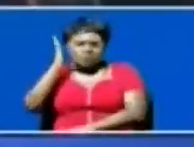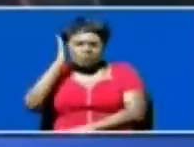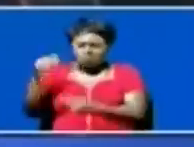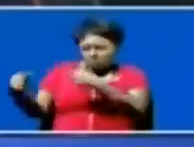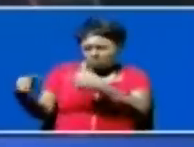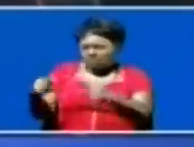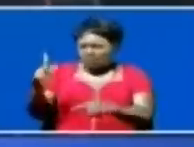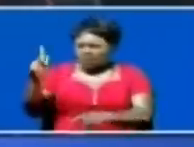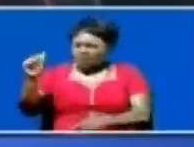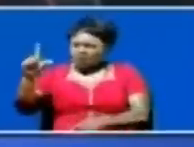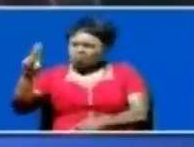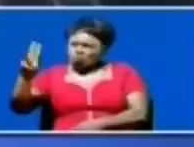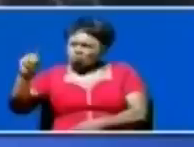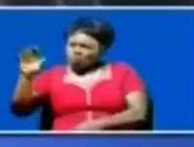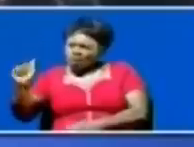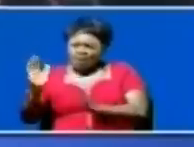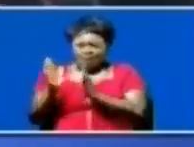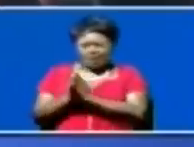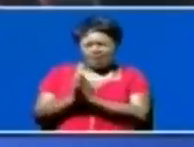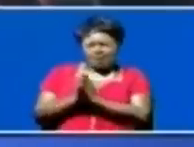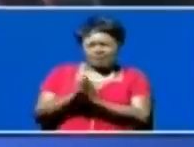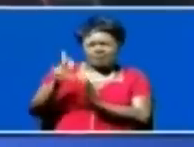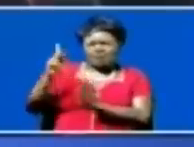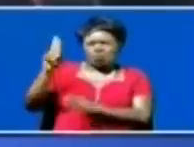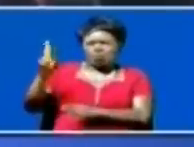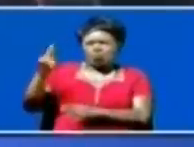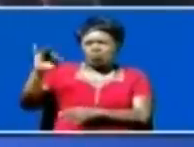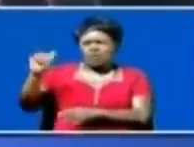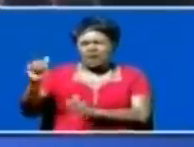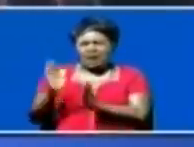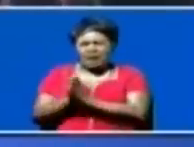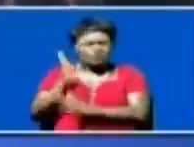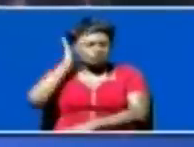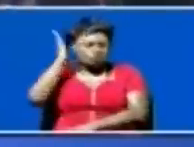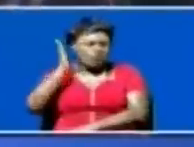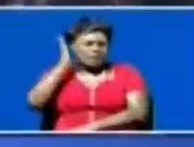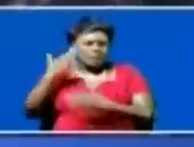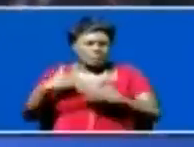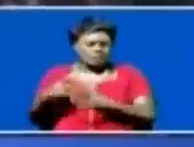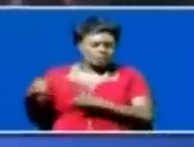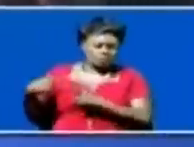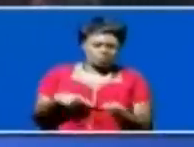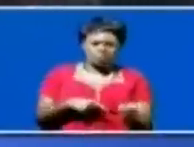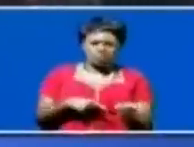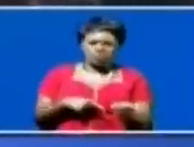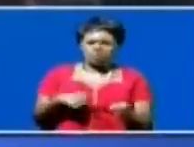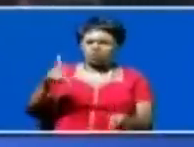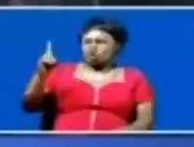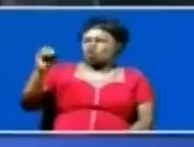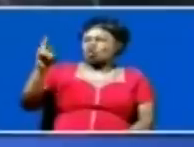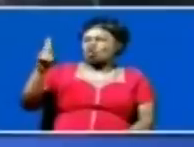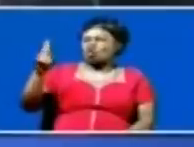around Kaluma and Honorable Moses Kuria and around Duale. And people ran in. I remember Honorable Dori ran